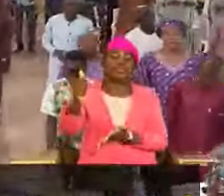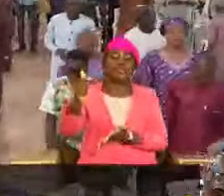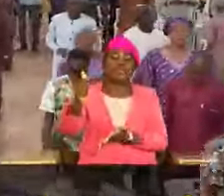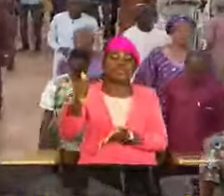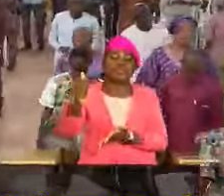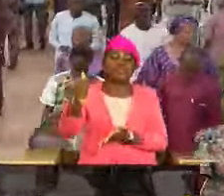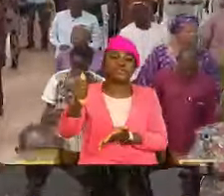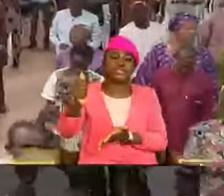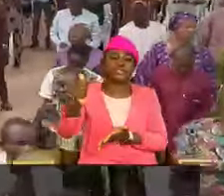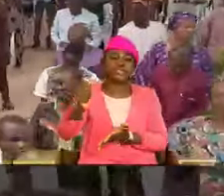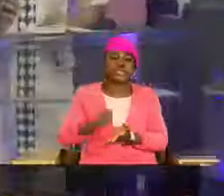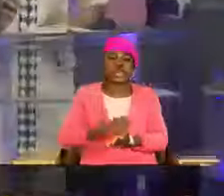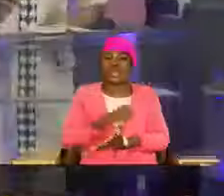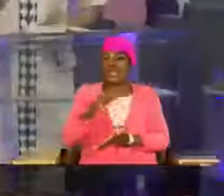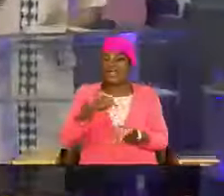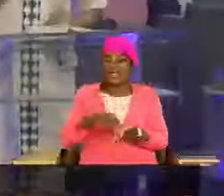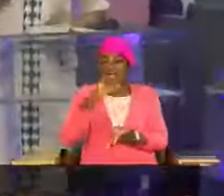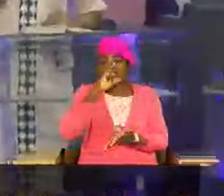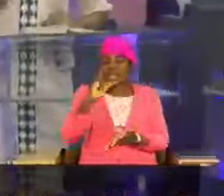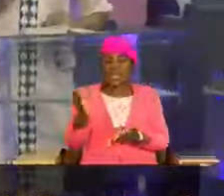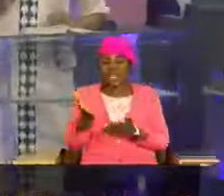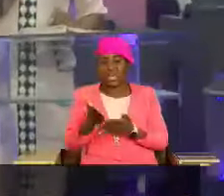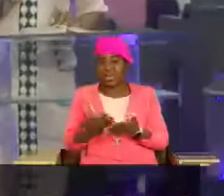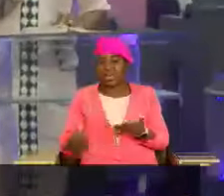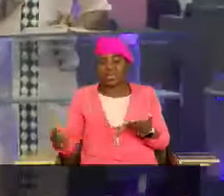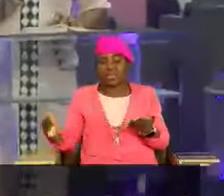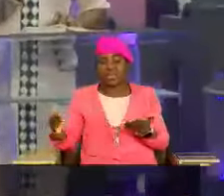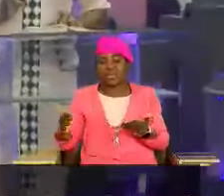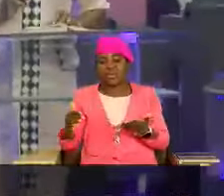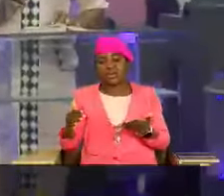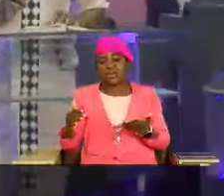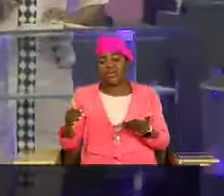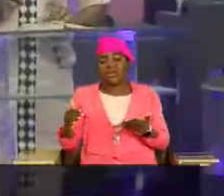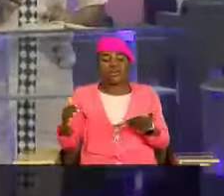pray this is another section of prayer